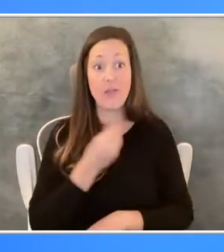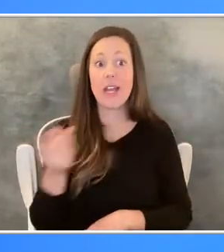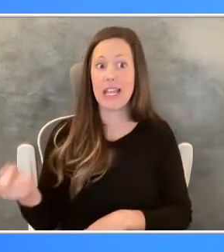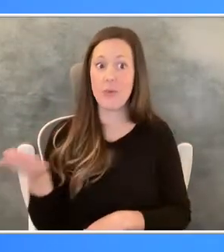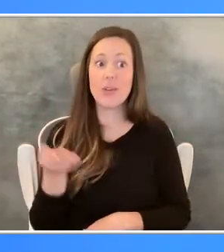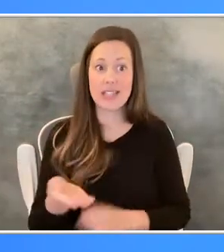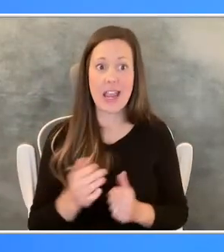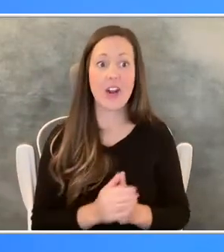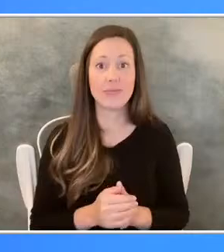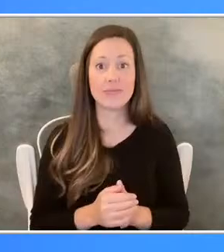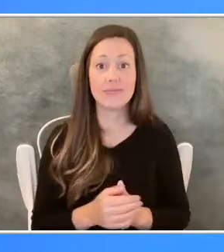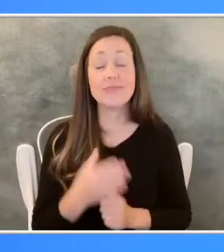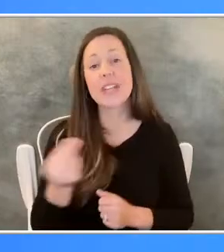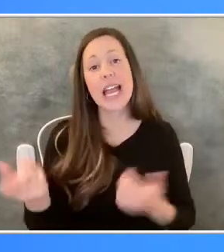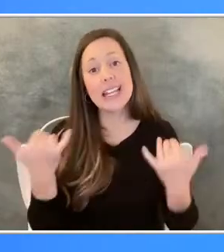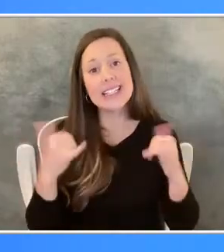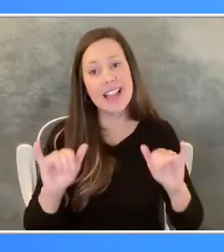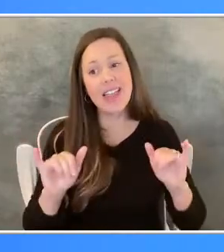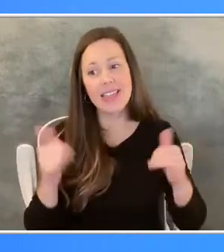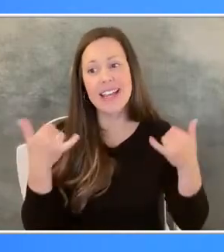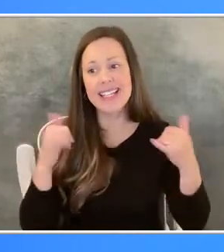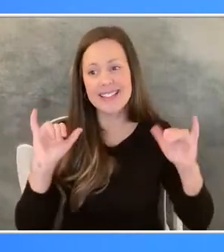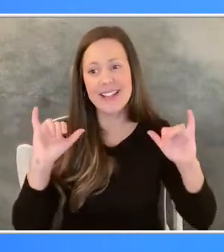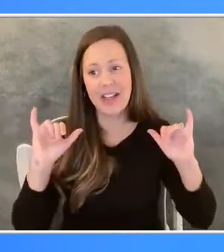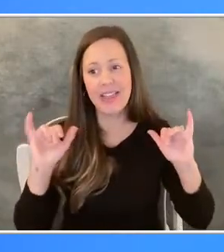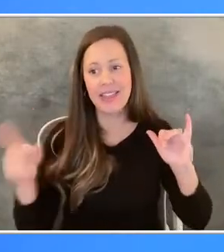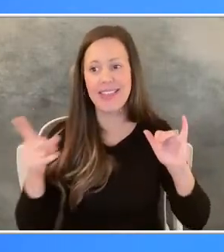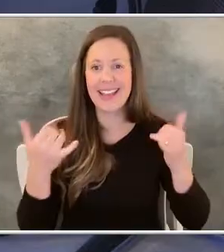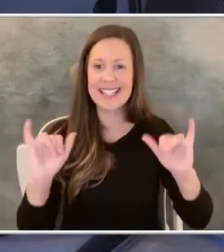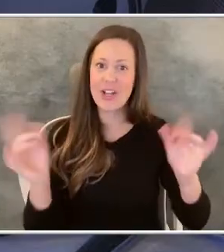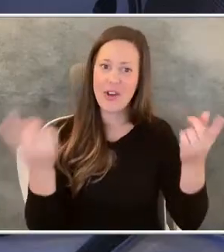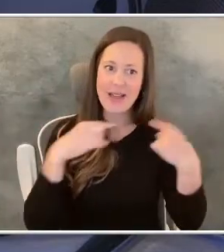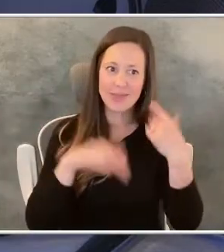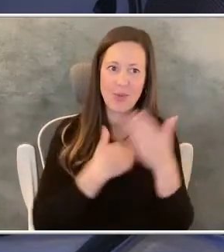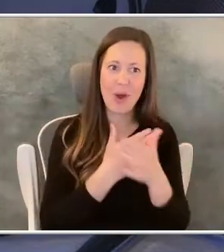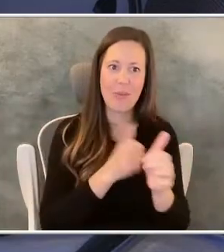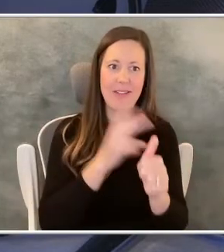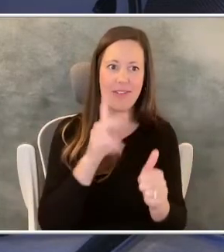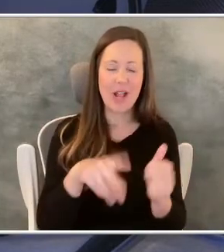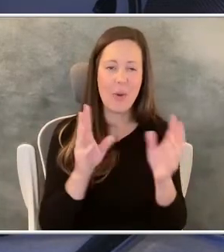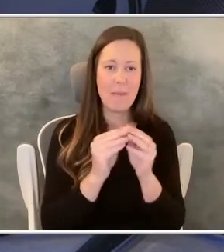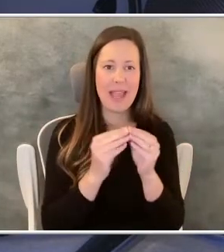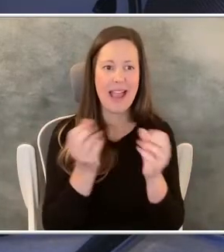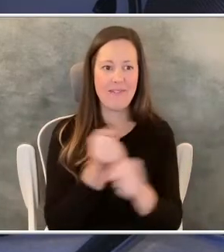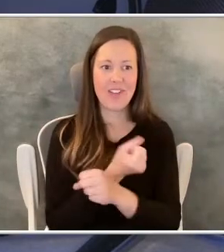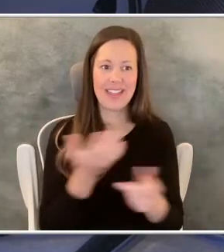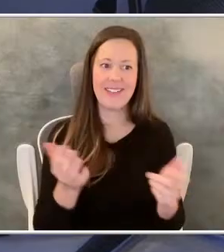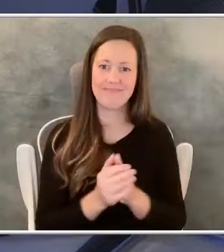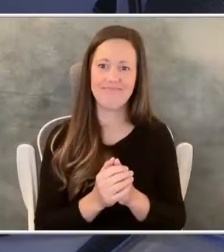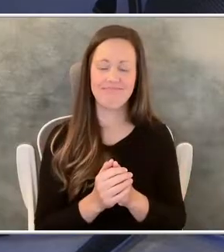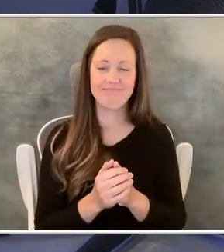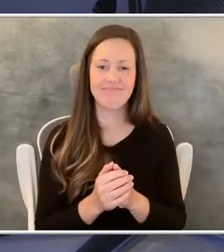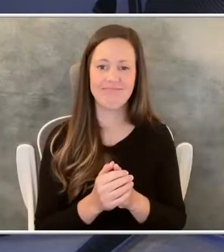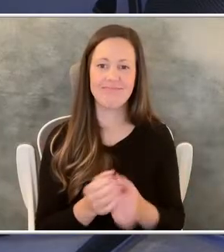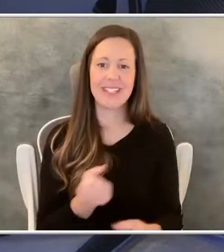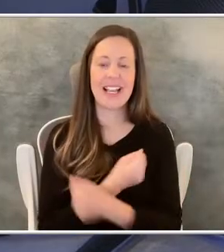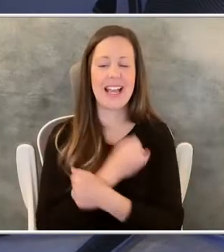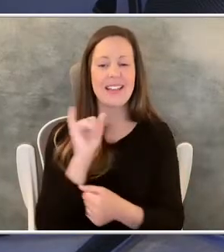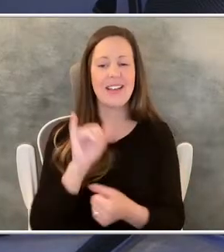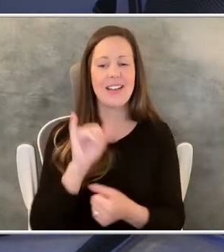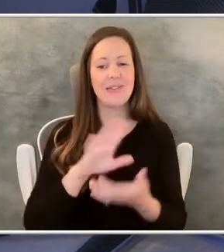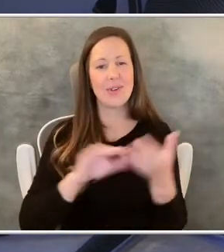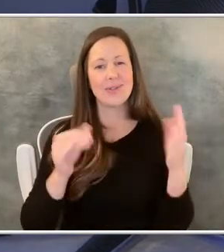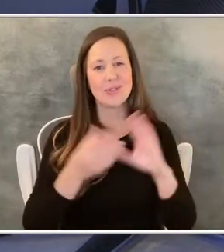still is. He still comes to every follow-up meeting. Yeah. So, I love it. Yeah, I love hearing those stories, and we know family through a